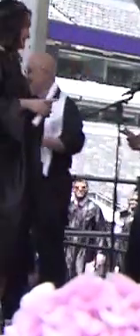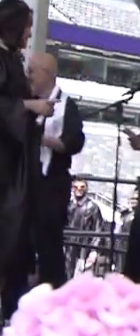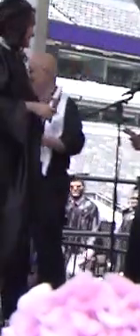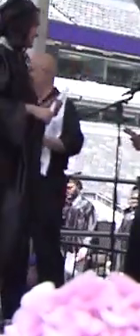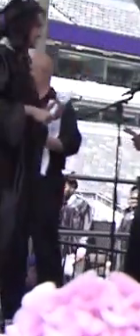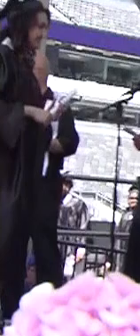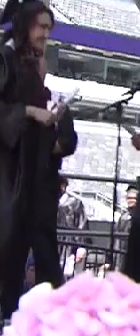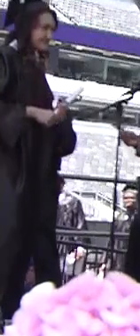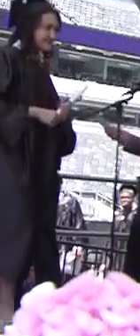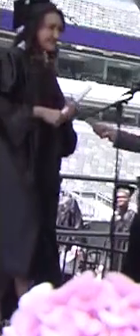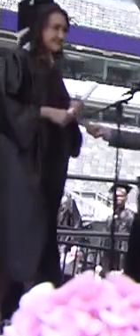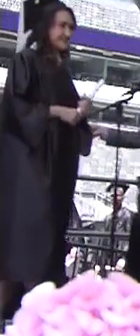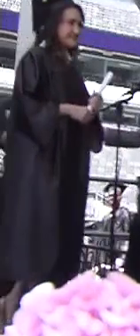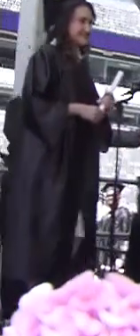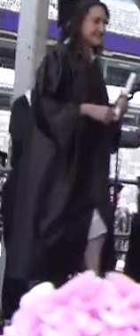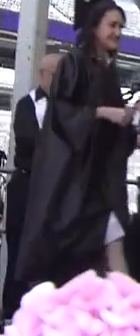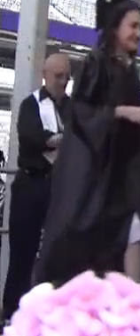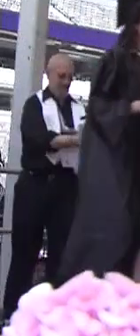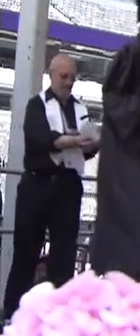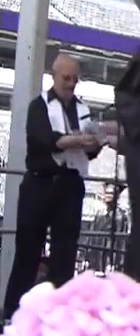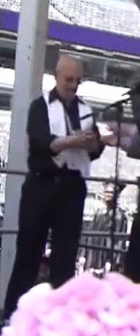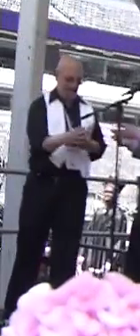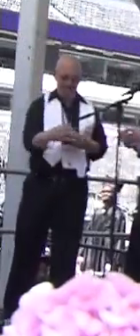Ada Sagiller.